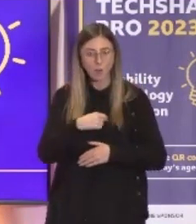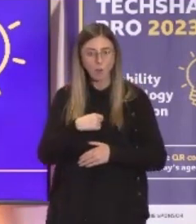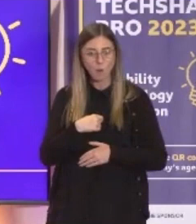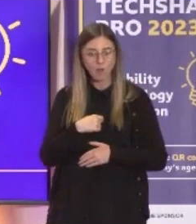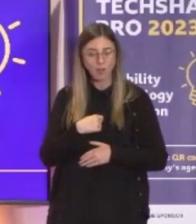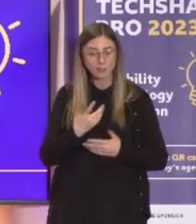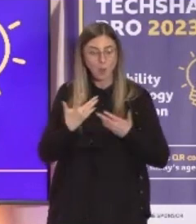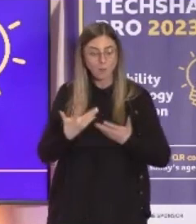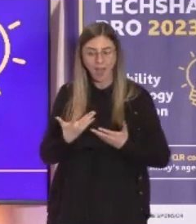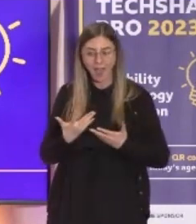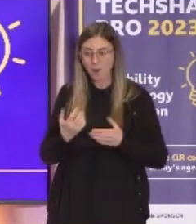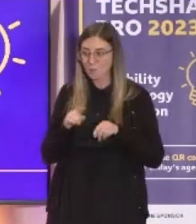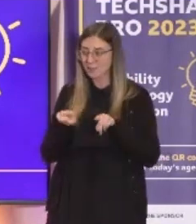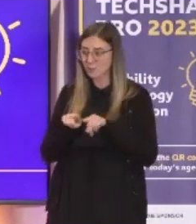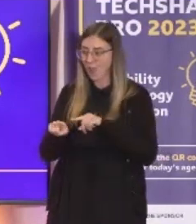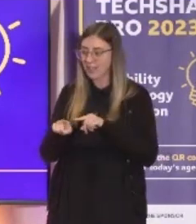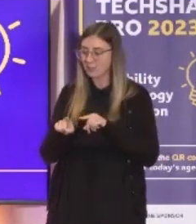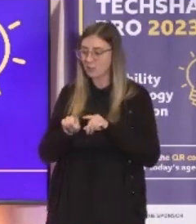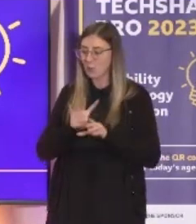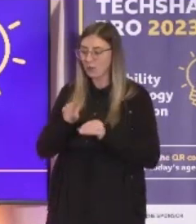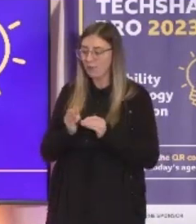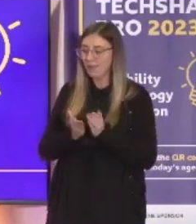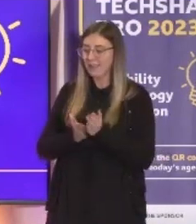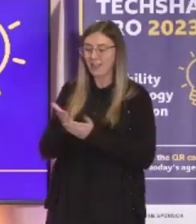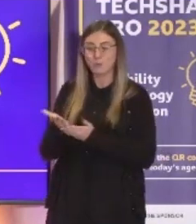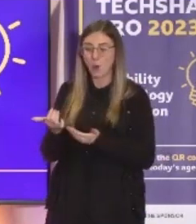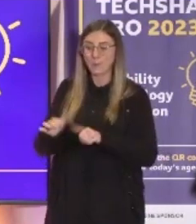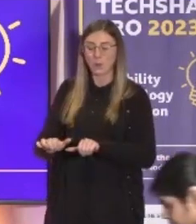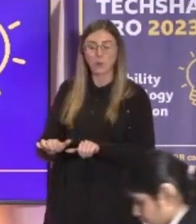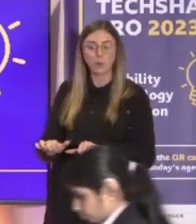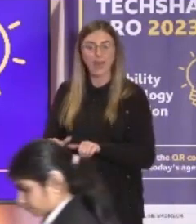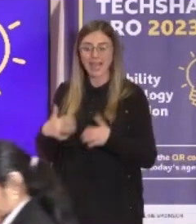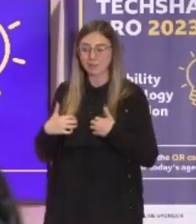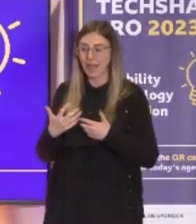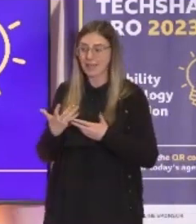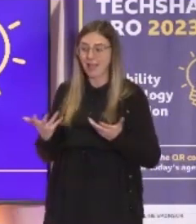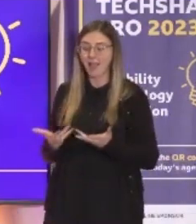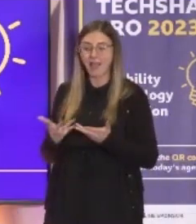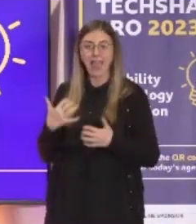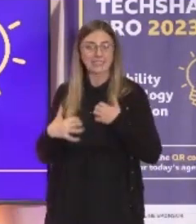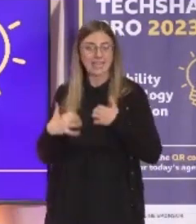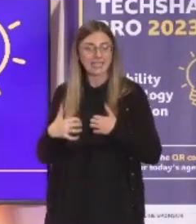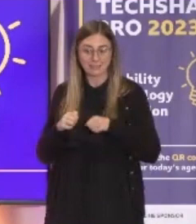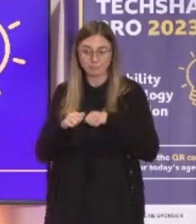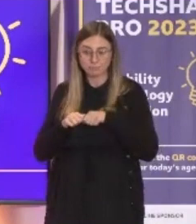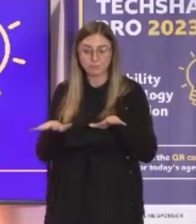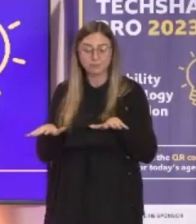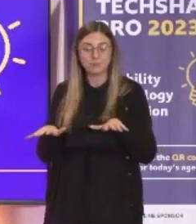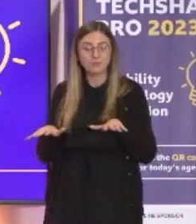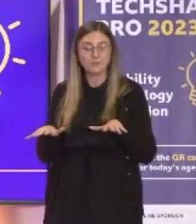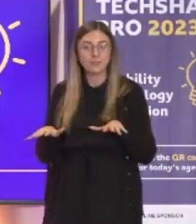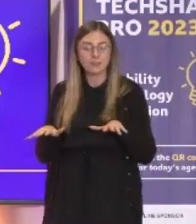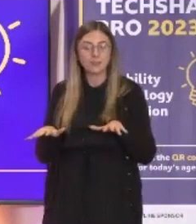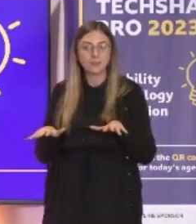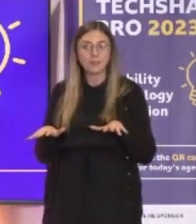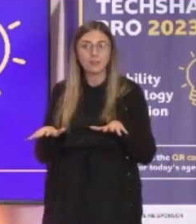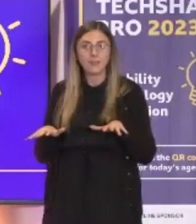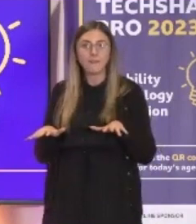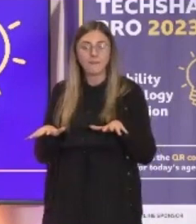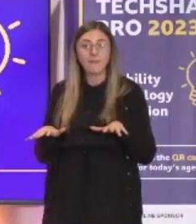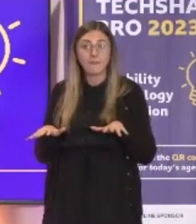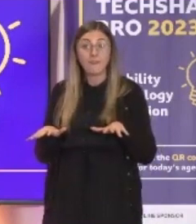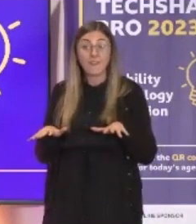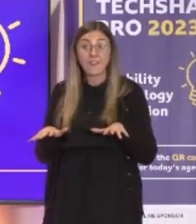we're out there writing a doc and passing it along, and we got people inspired. It got people excited. And we actually, in